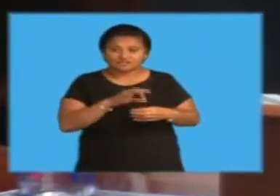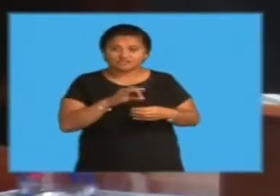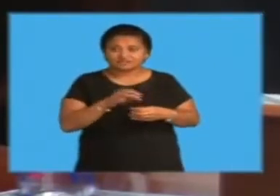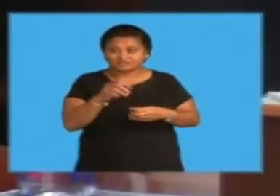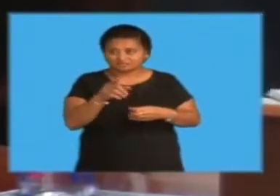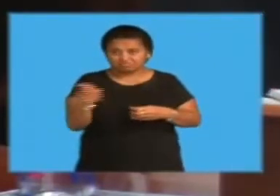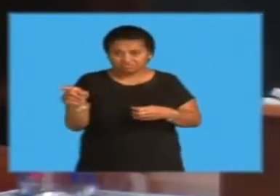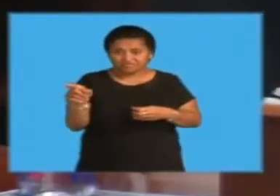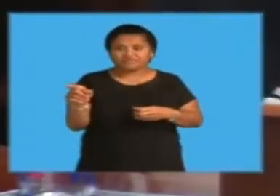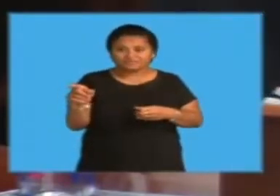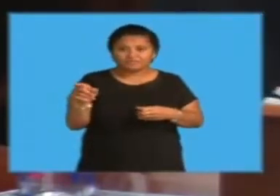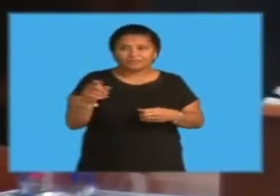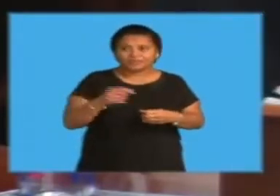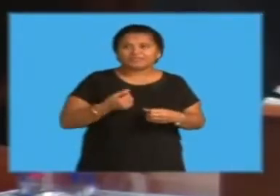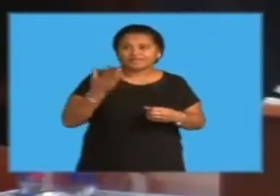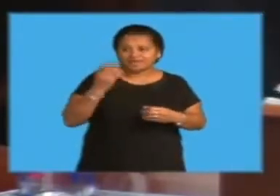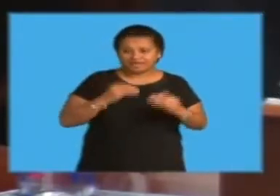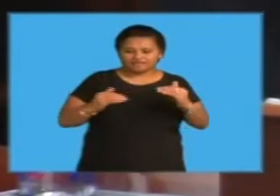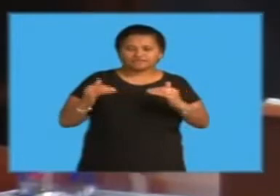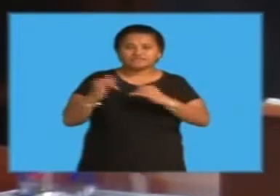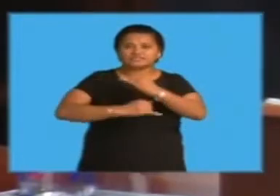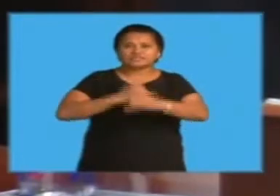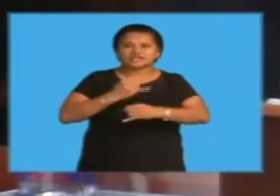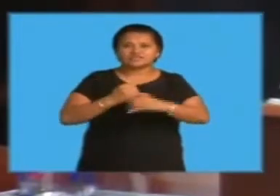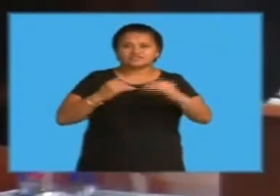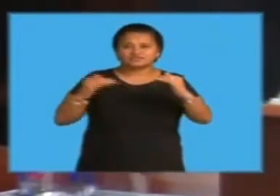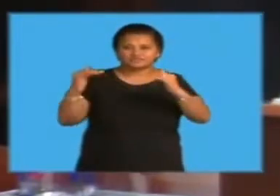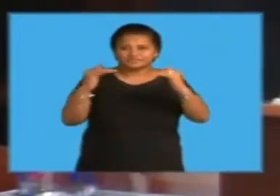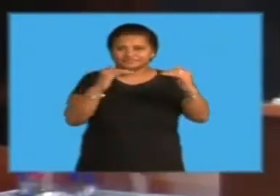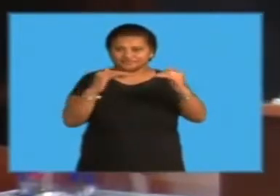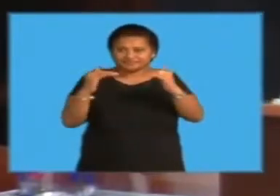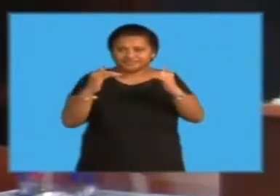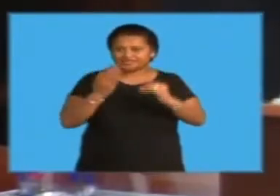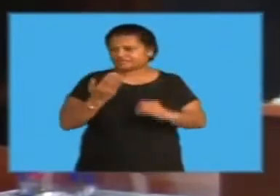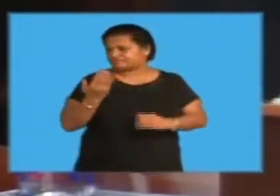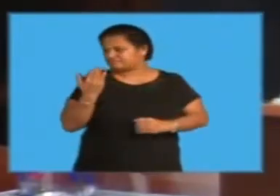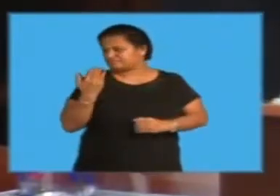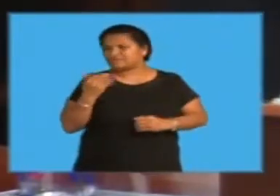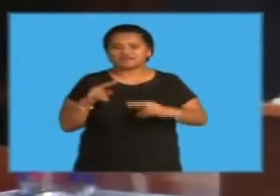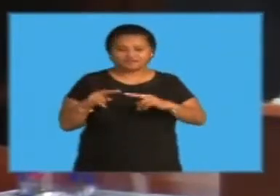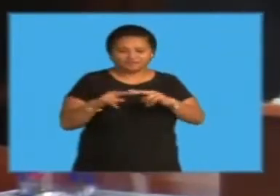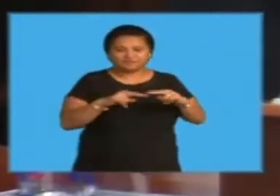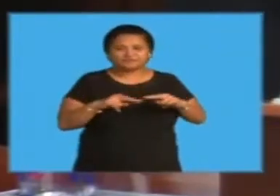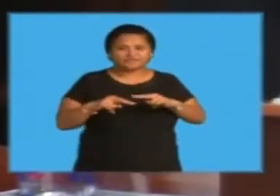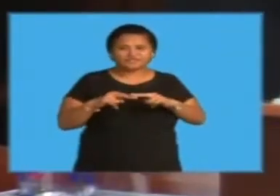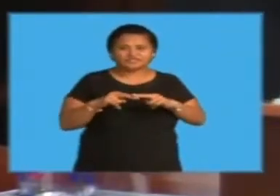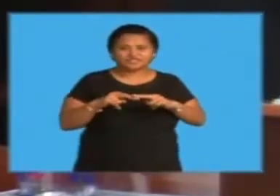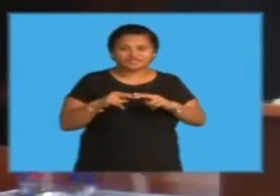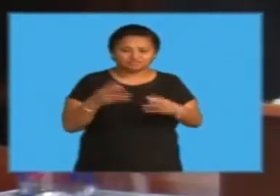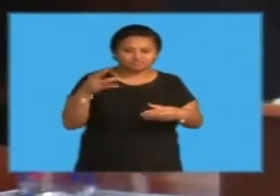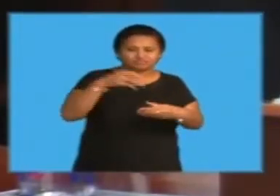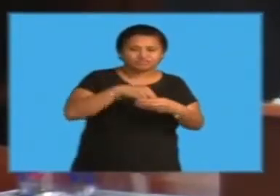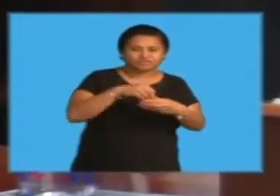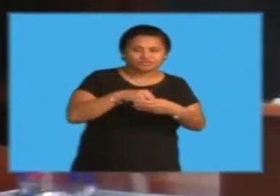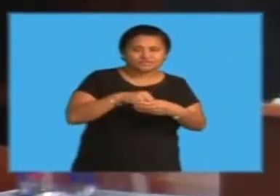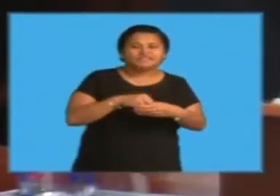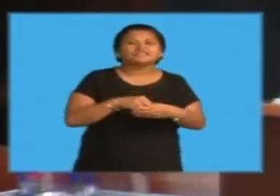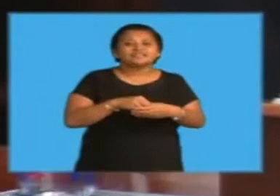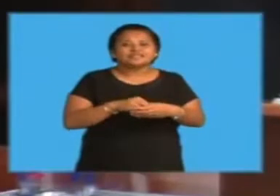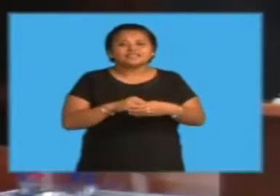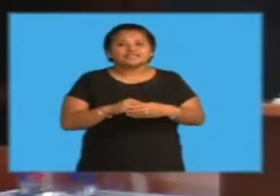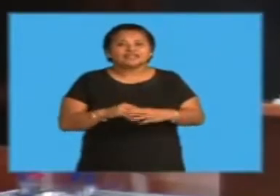international acclaim and recognition. Only a few days ago, Fiji was elected to the executive board of the Association of World Election